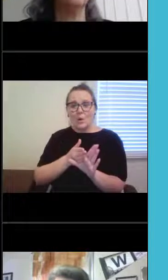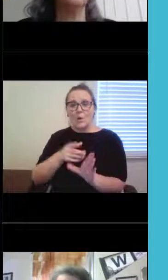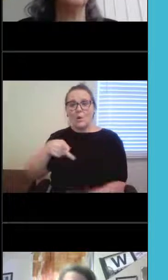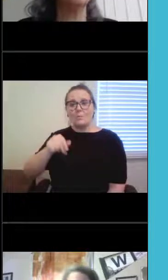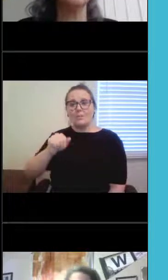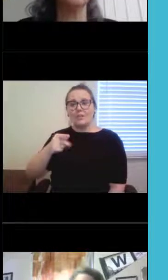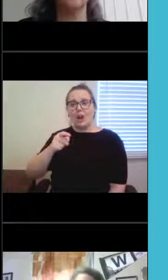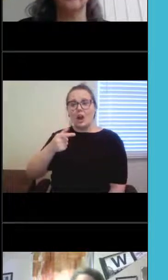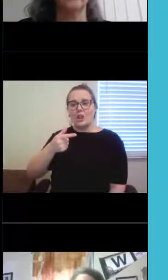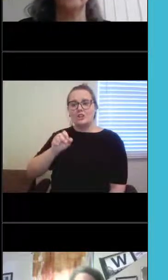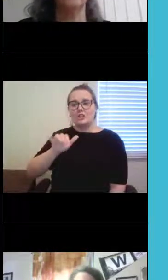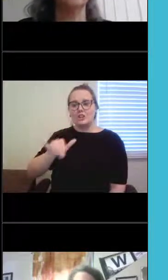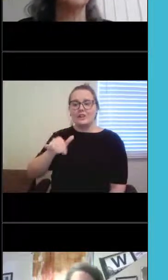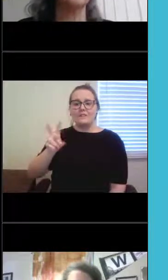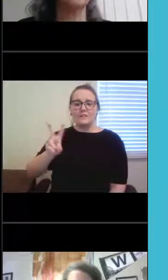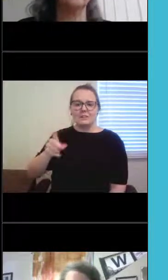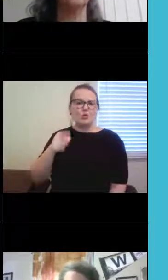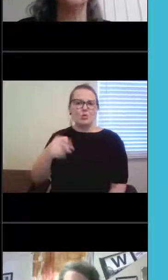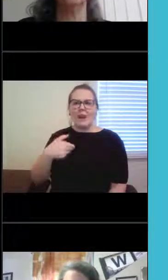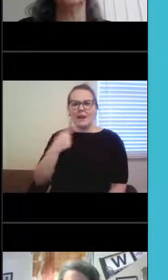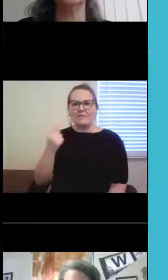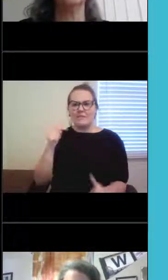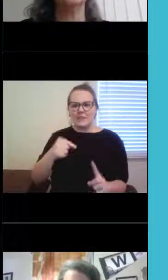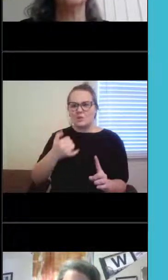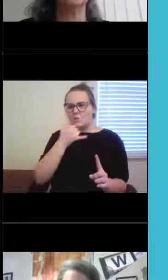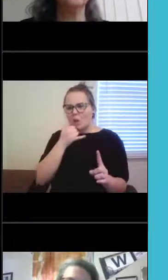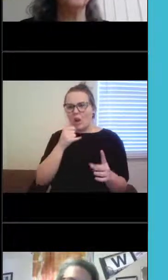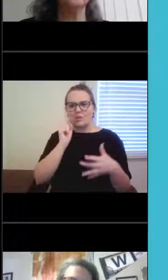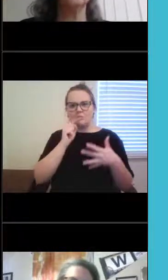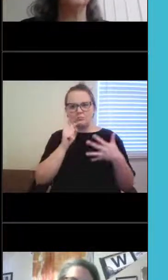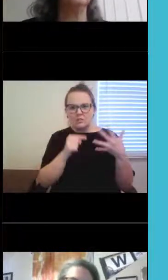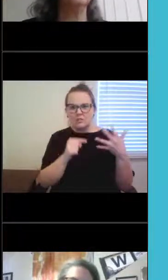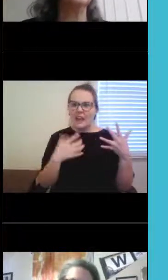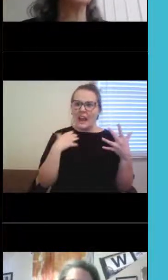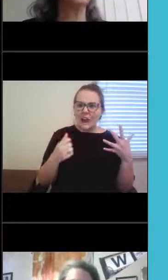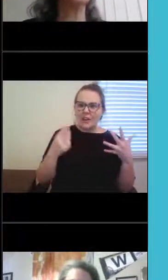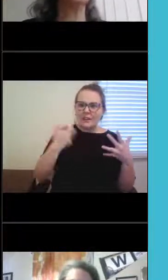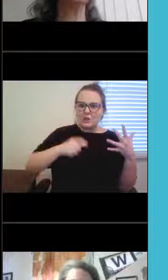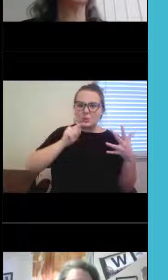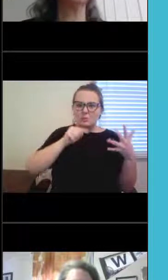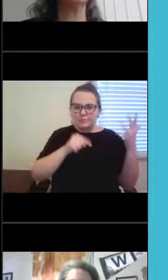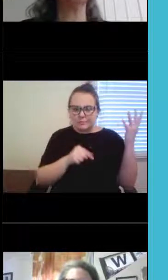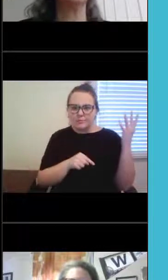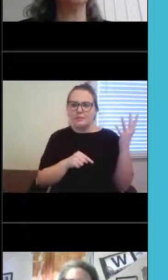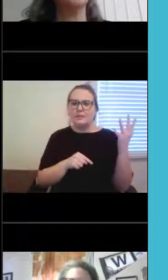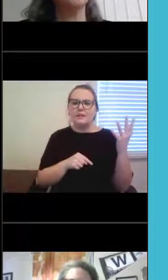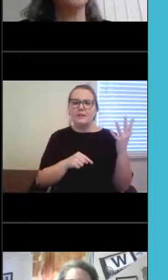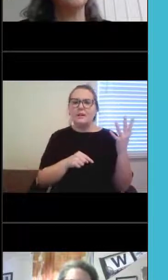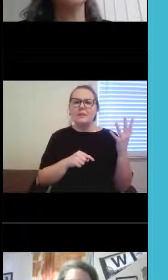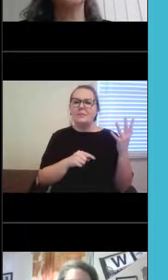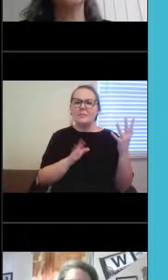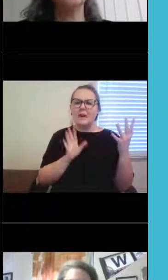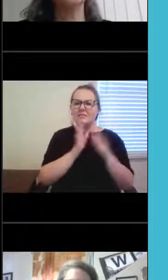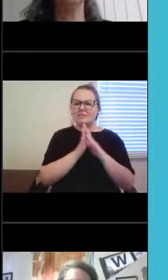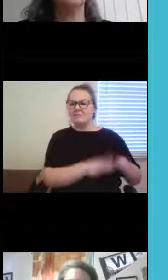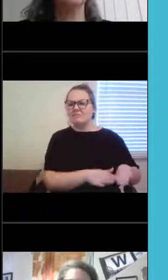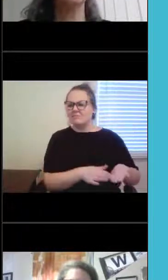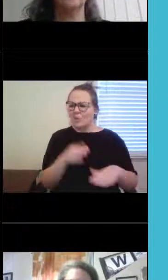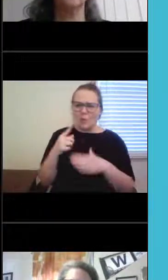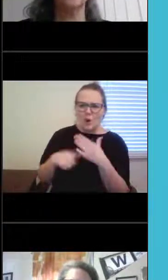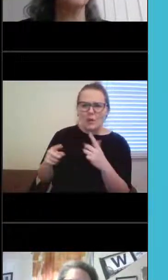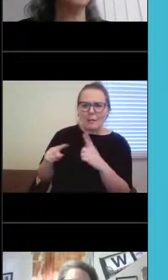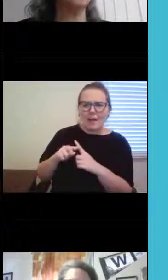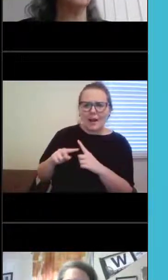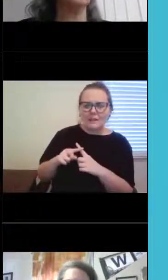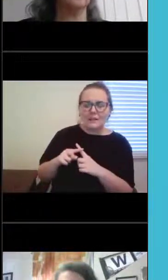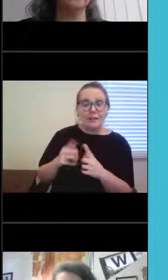right? You have all these things wrong with you. You've got symptoms, you've got health issues, as opposed to sort of what are the positives? Because most often there's a